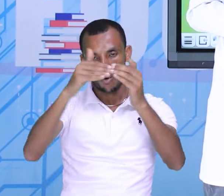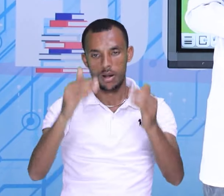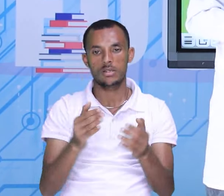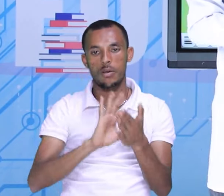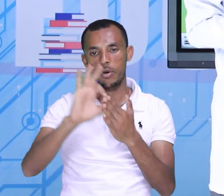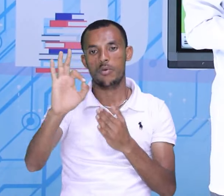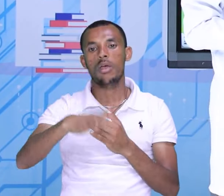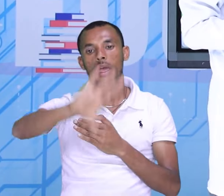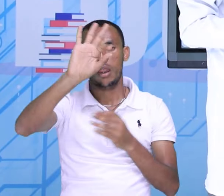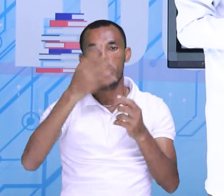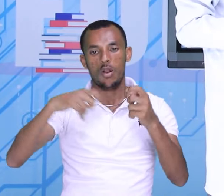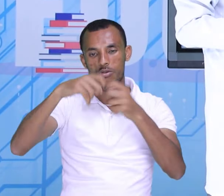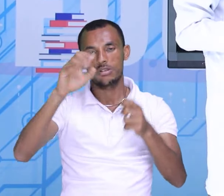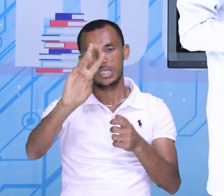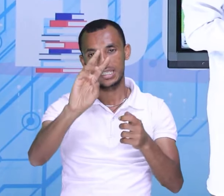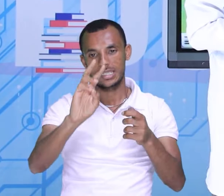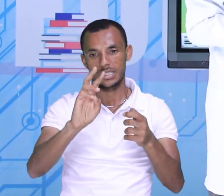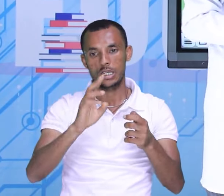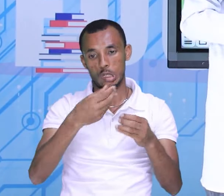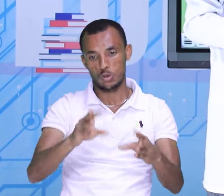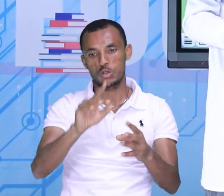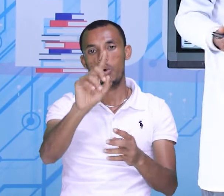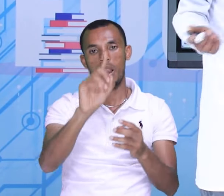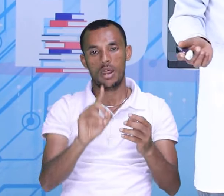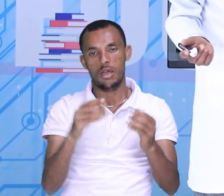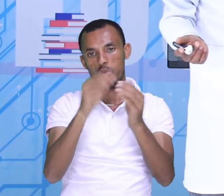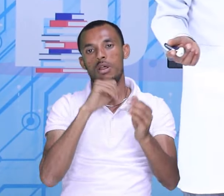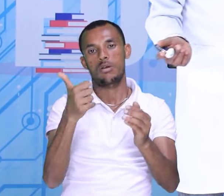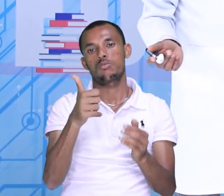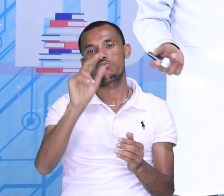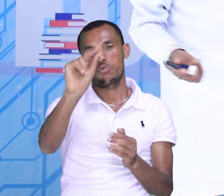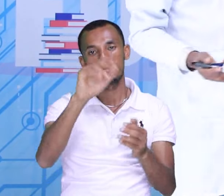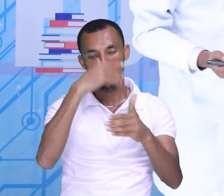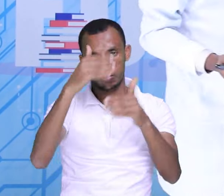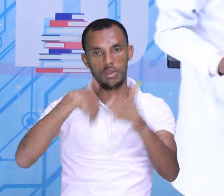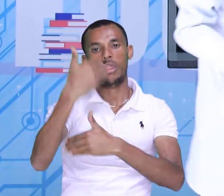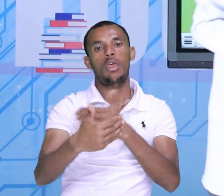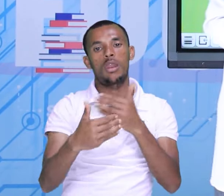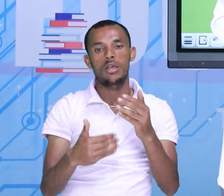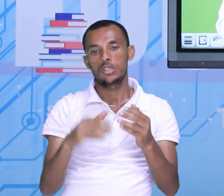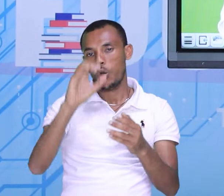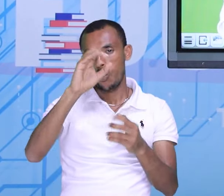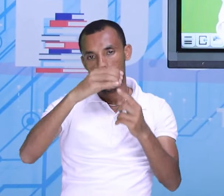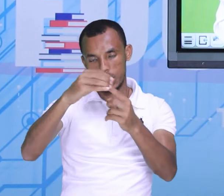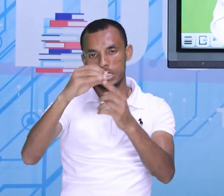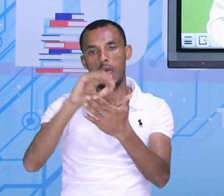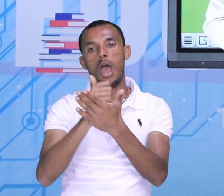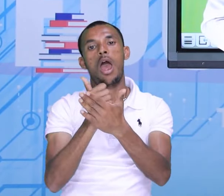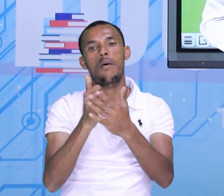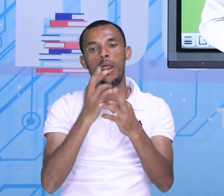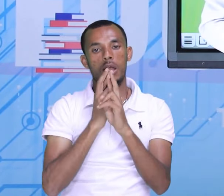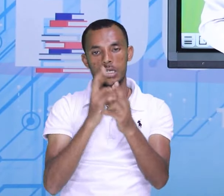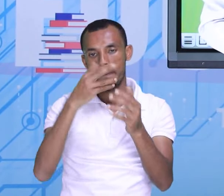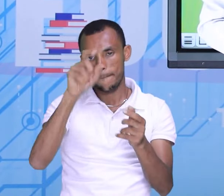1. The number of gaining electrons is 6. Student, the number of electrons are equal. No. Then, the oxidation half reaction must